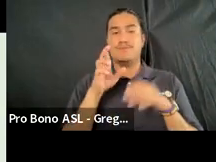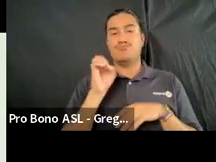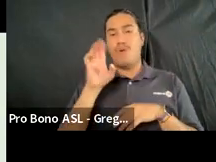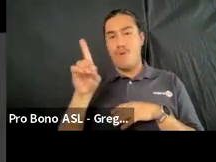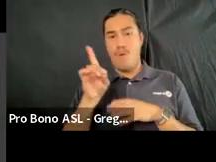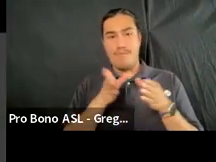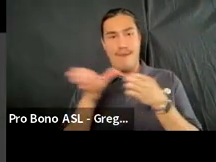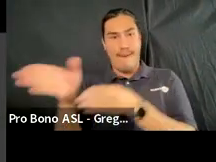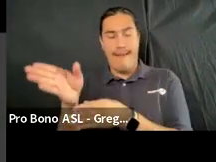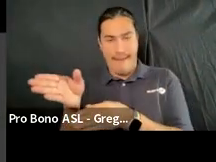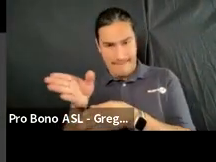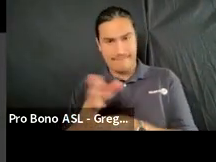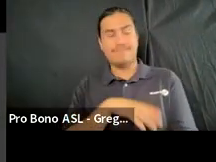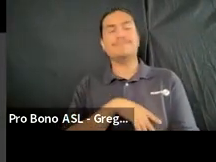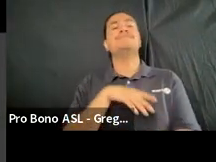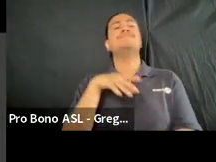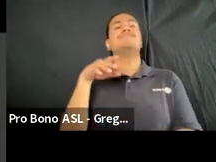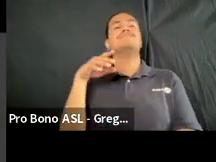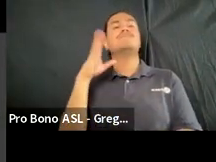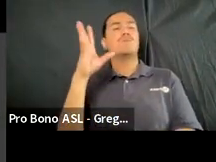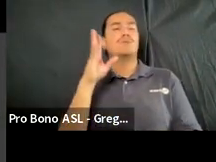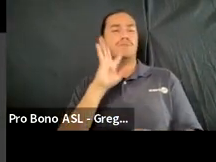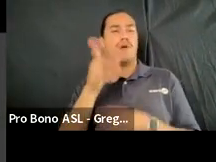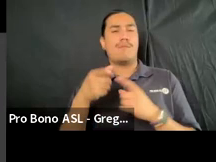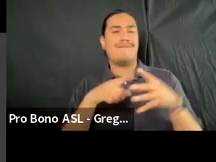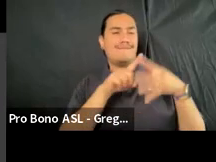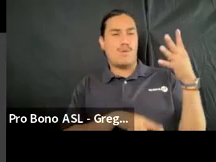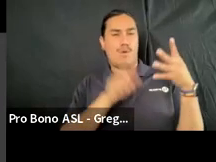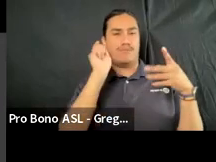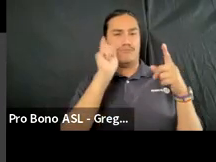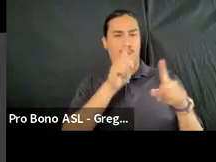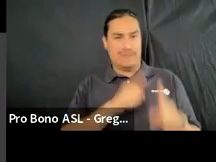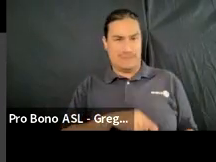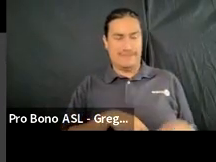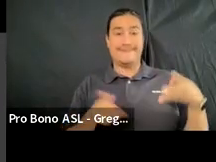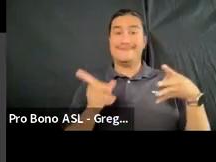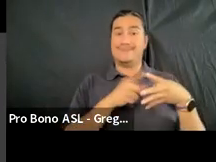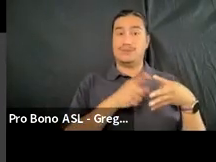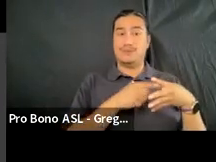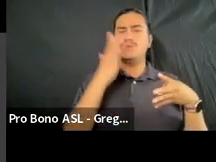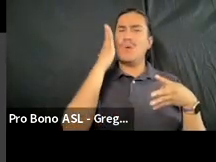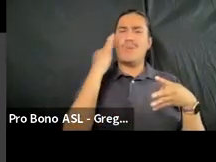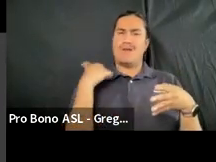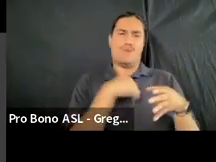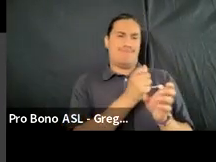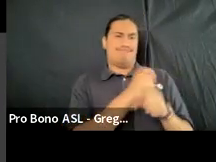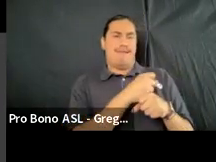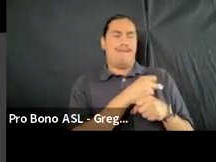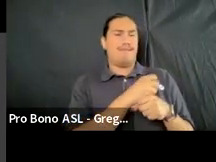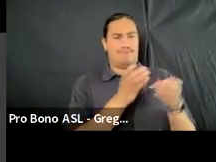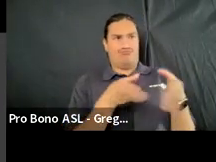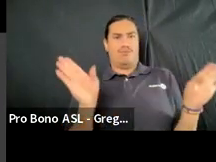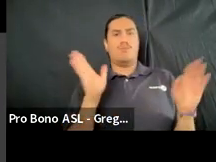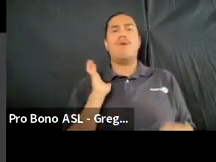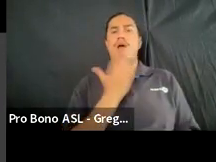NYC. And we're gonna talk about four key points today as a group. The first, why we make our art in general. What's